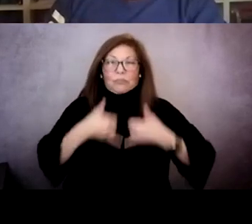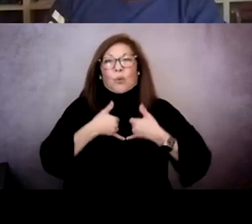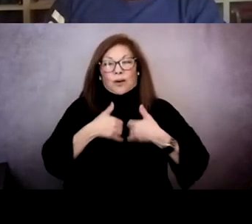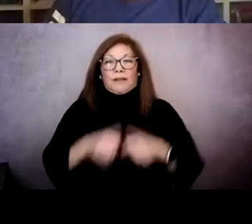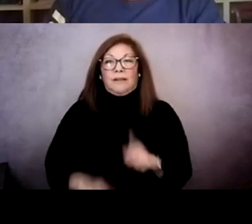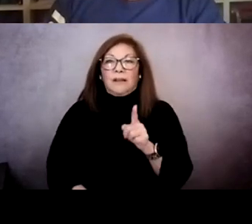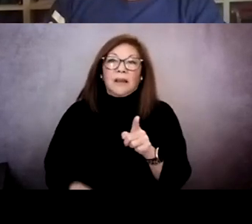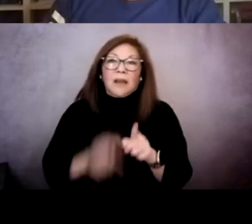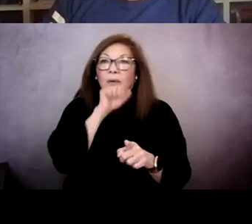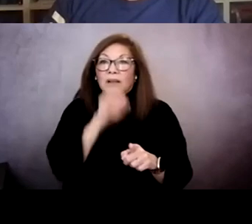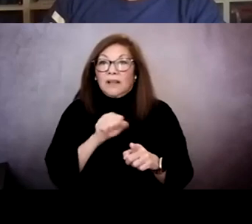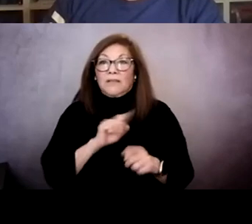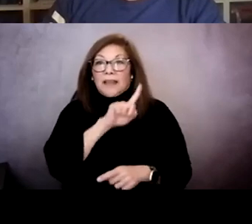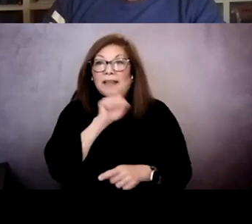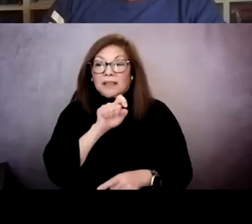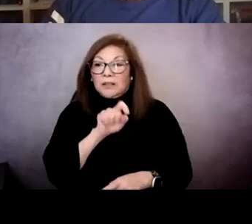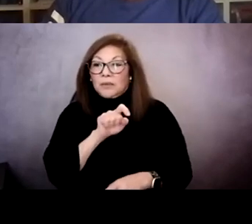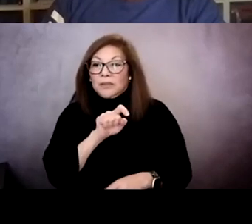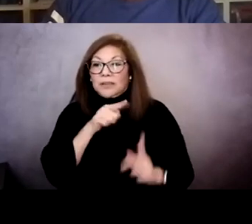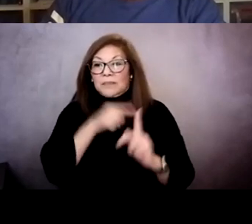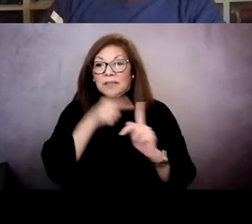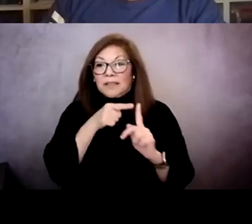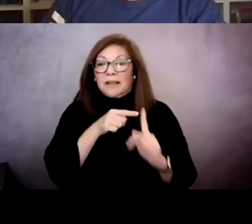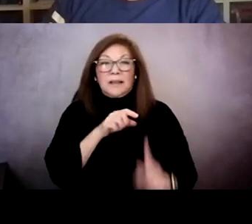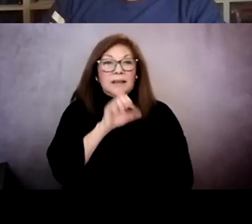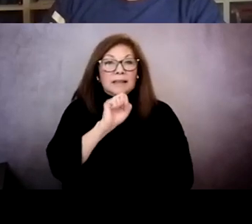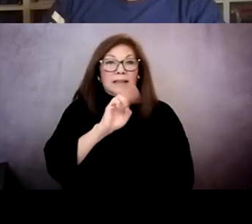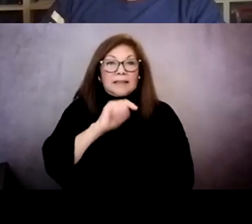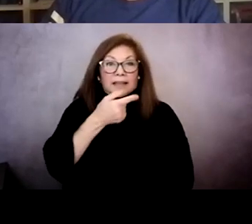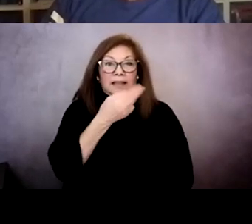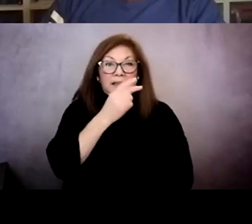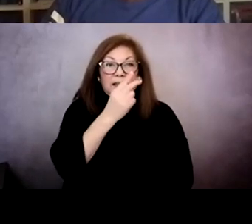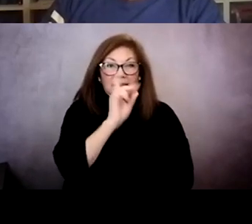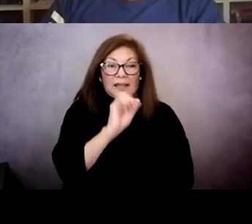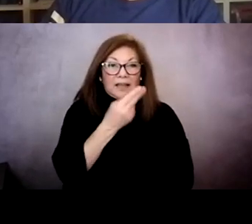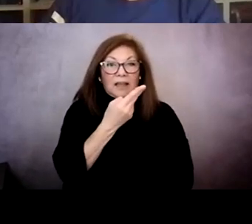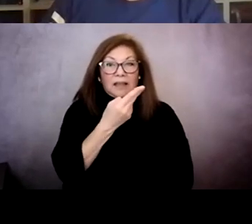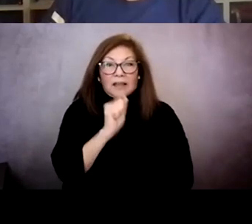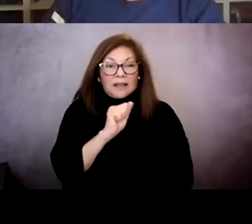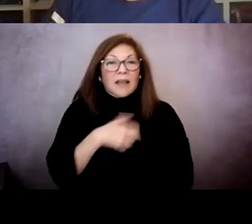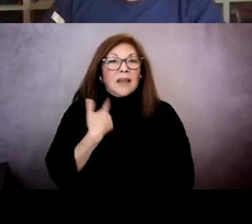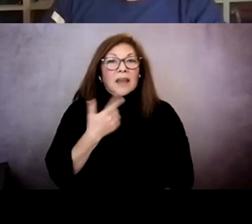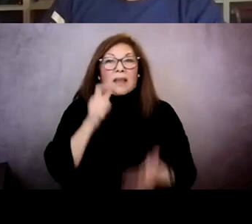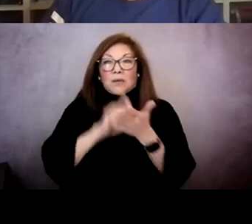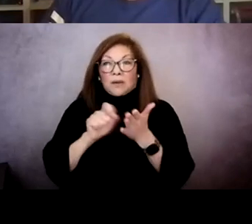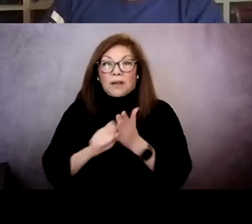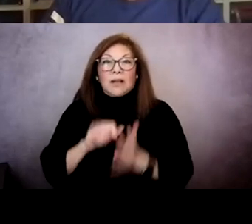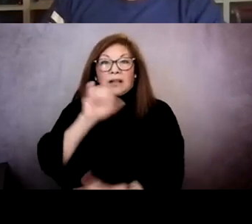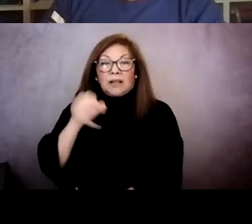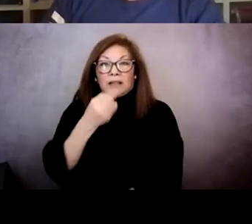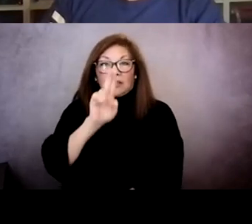I'd actually love to ask this question specifically to Snigdha as well, in terms of the writers who contribute to the Juggernaut, and